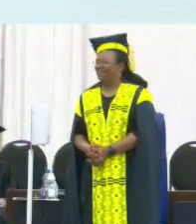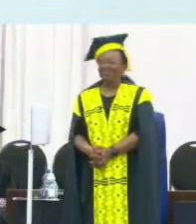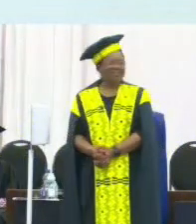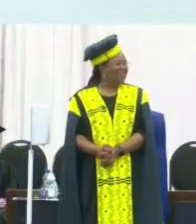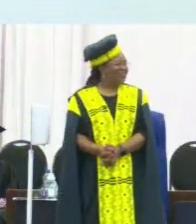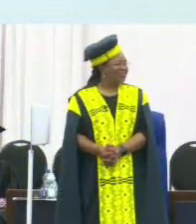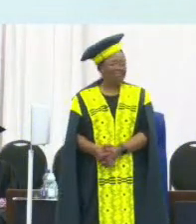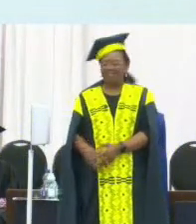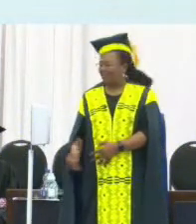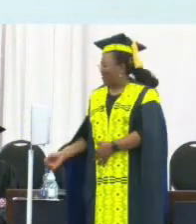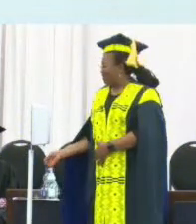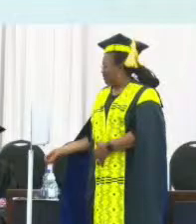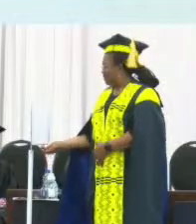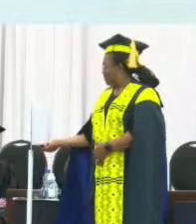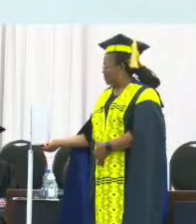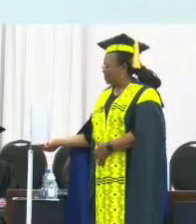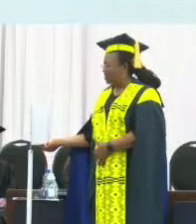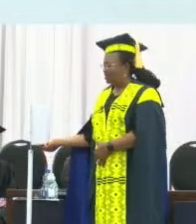Luchumo Nomnabo.